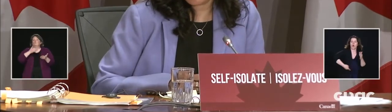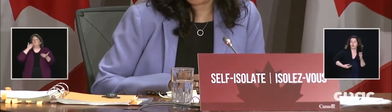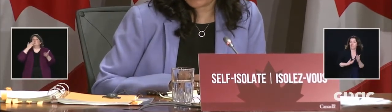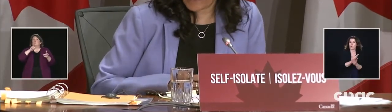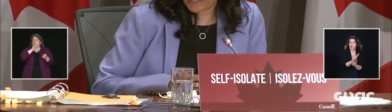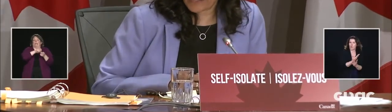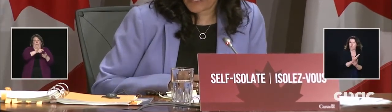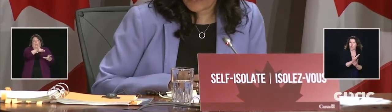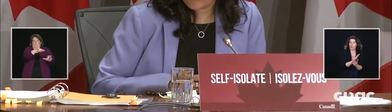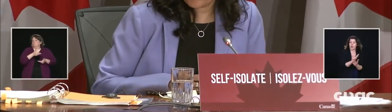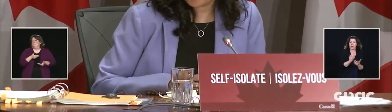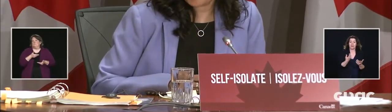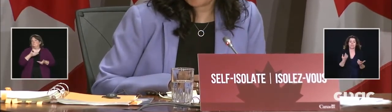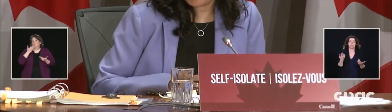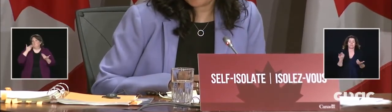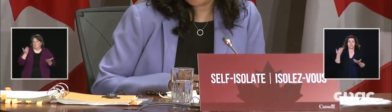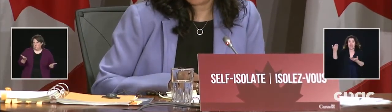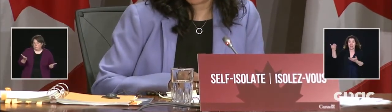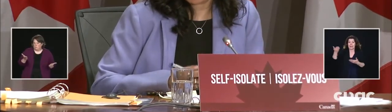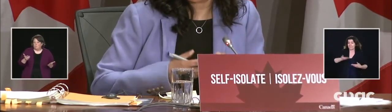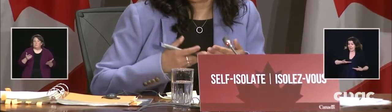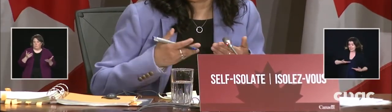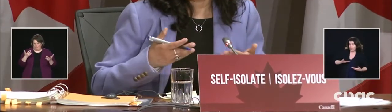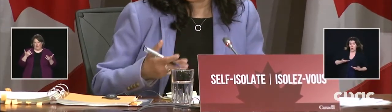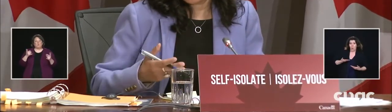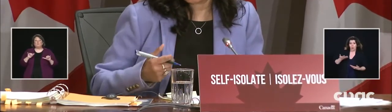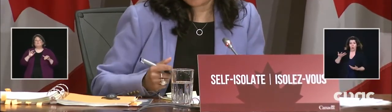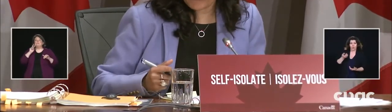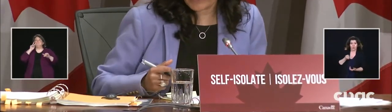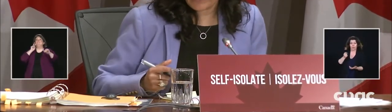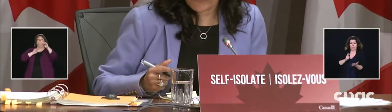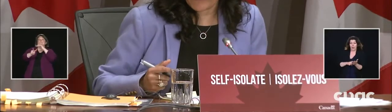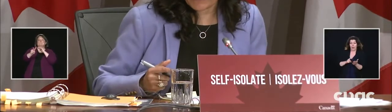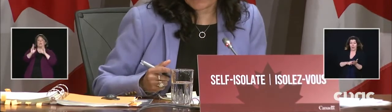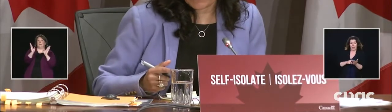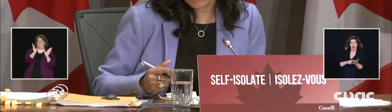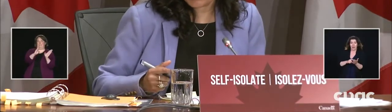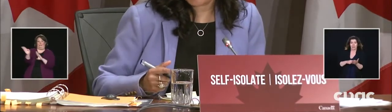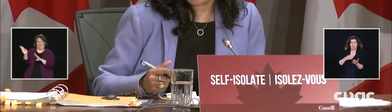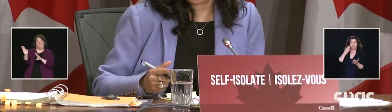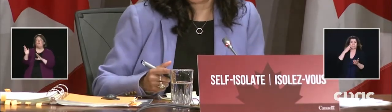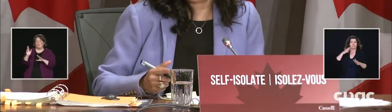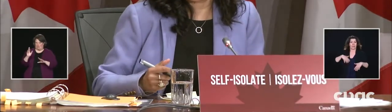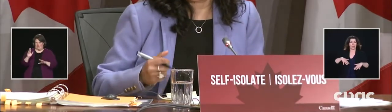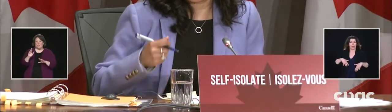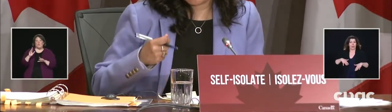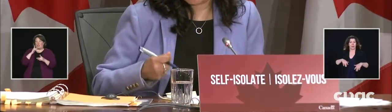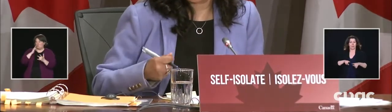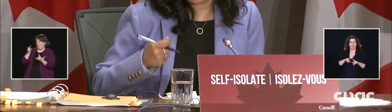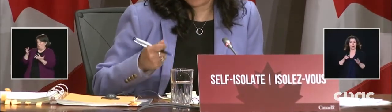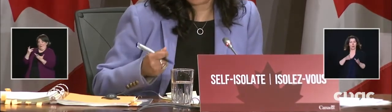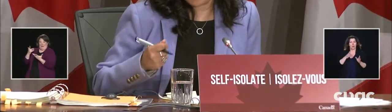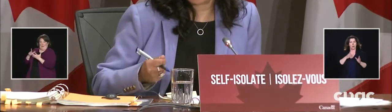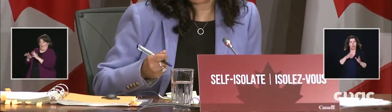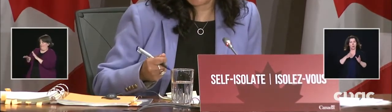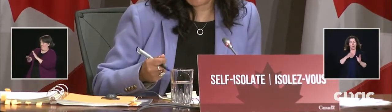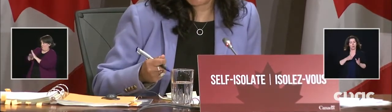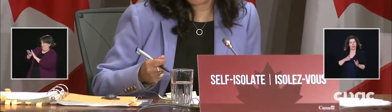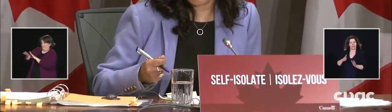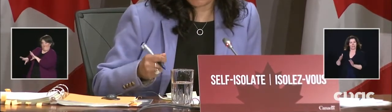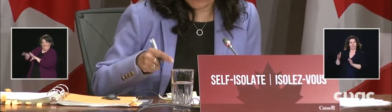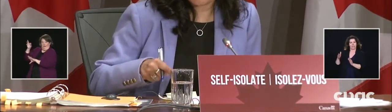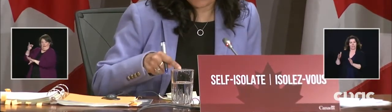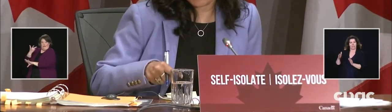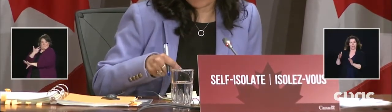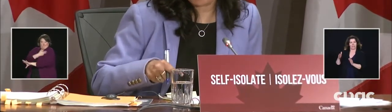we are planning ahead for the eventual discovery of a vaccine. So the need for those